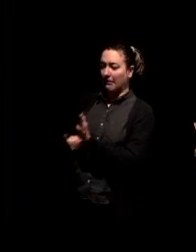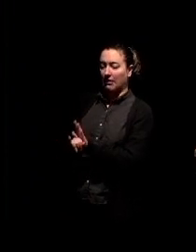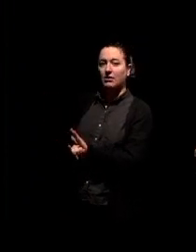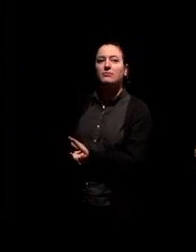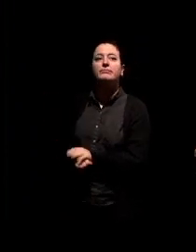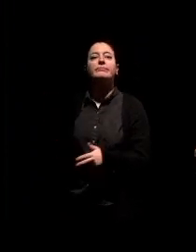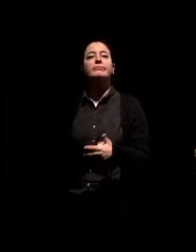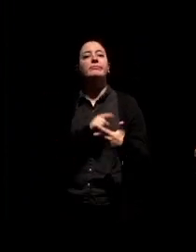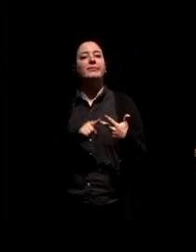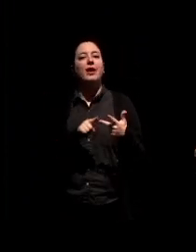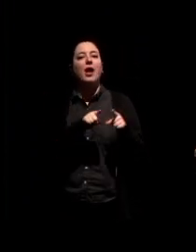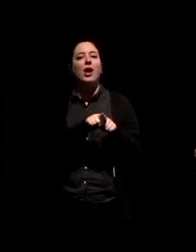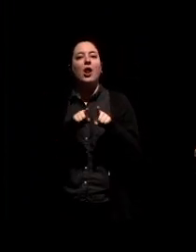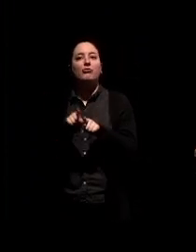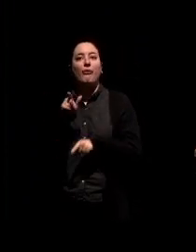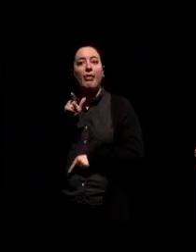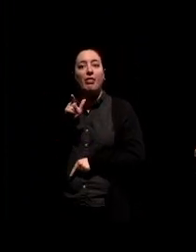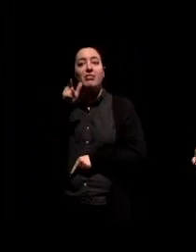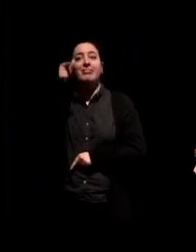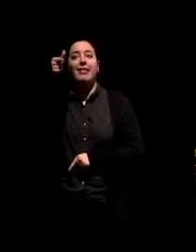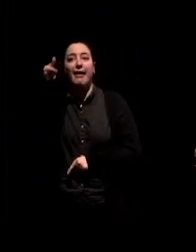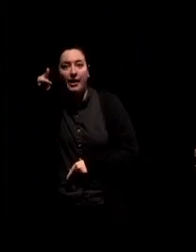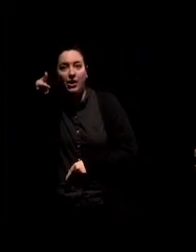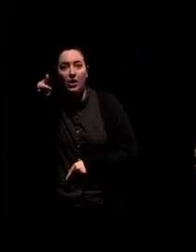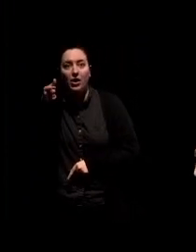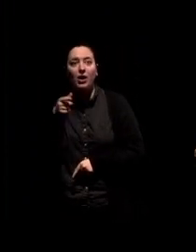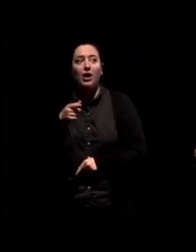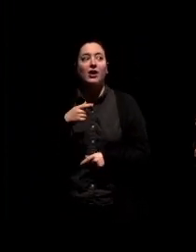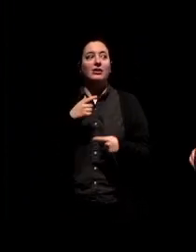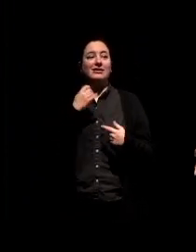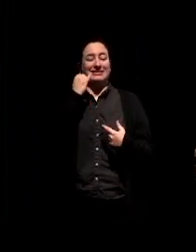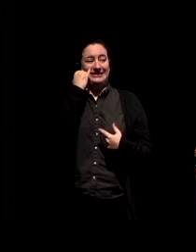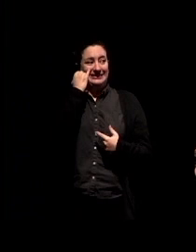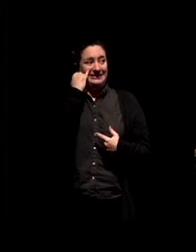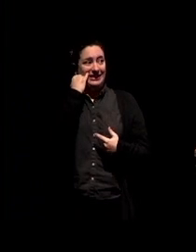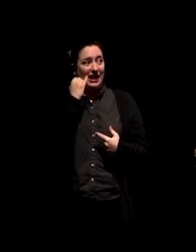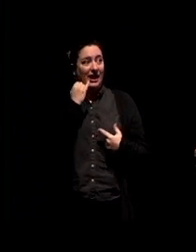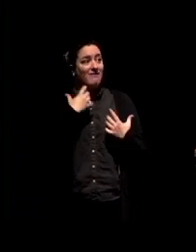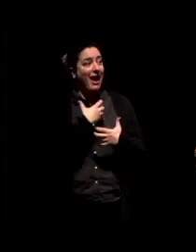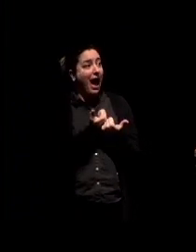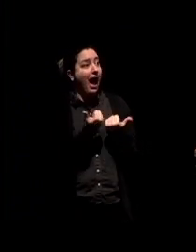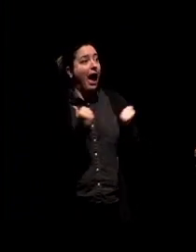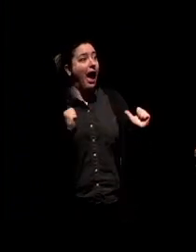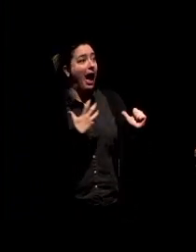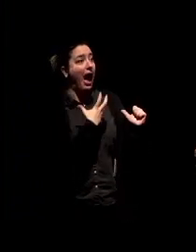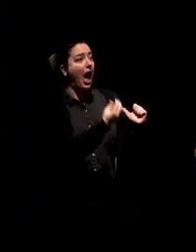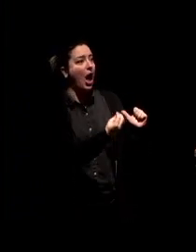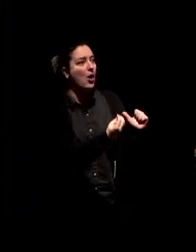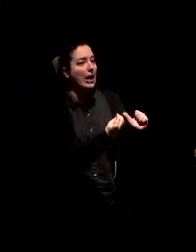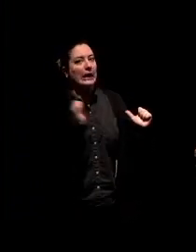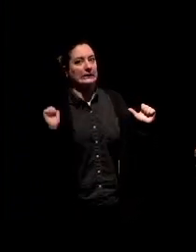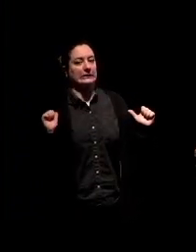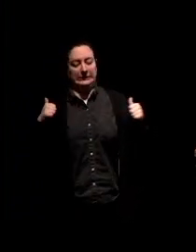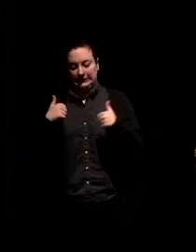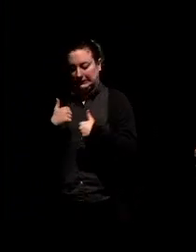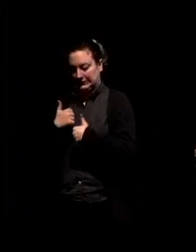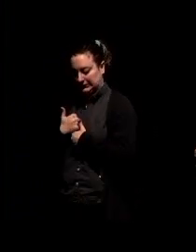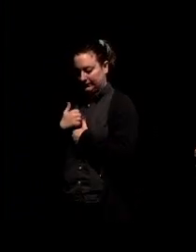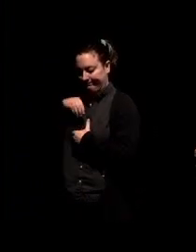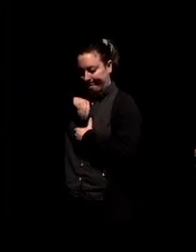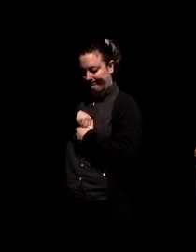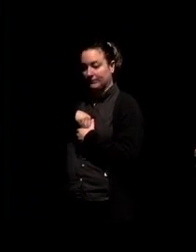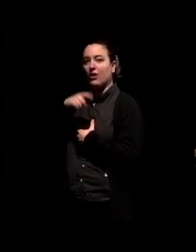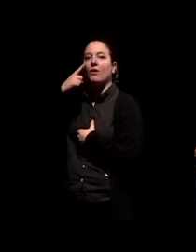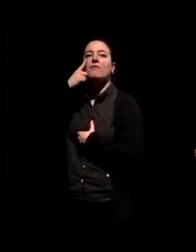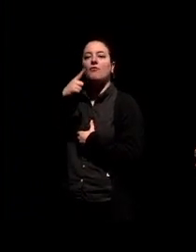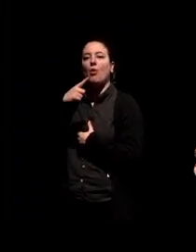to go back into the closet when entering long-term care, long-term services, and supports. So this happens across the entire